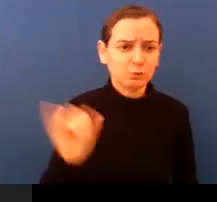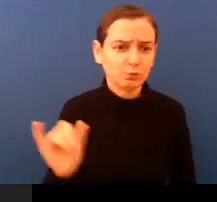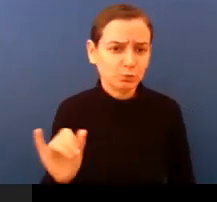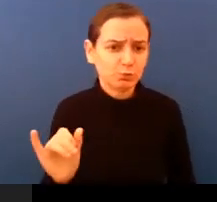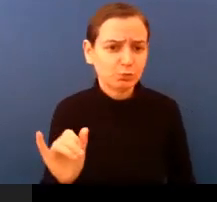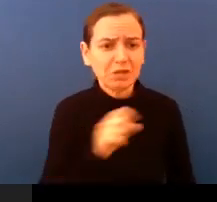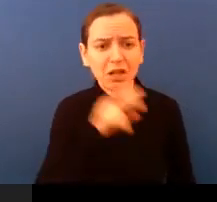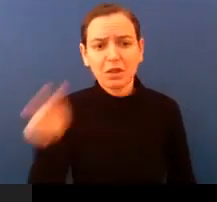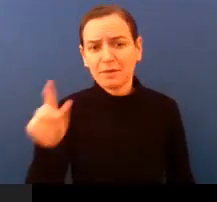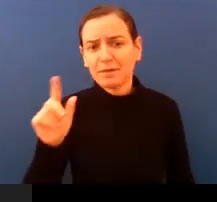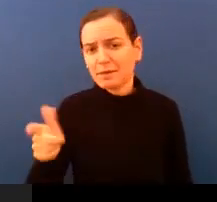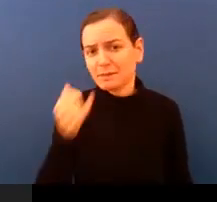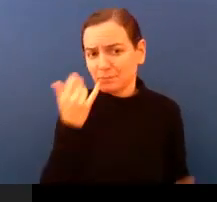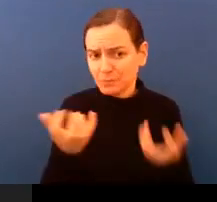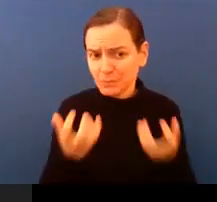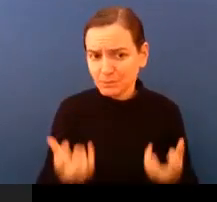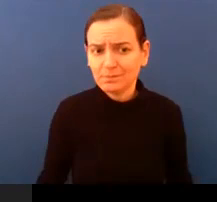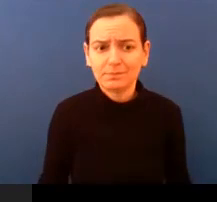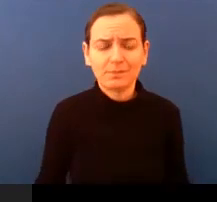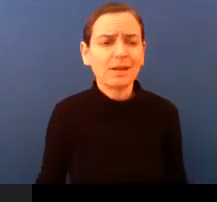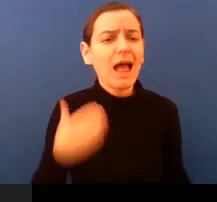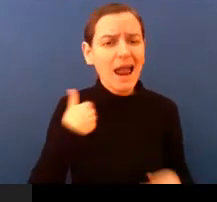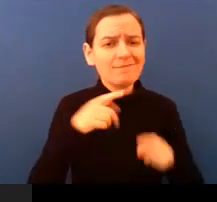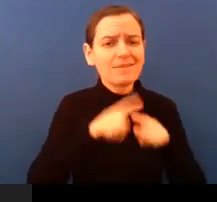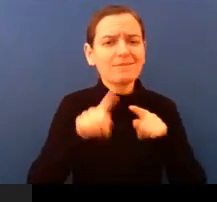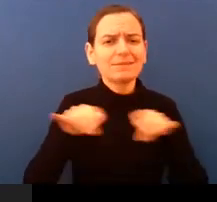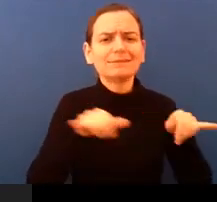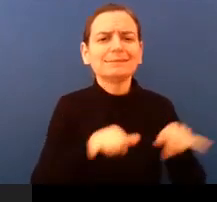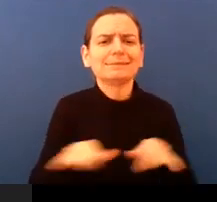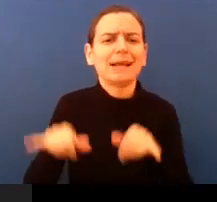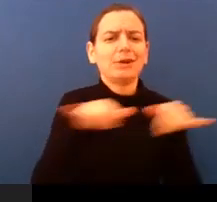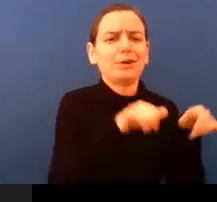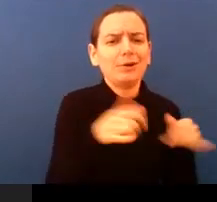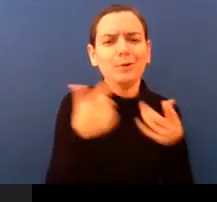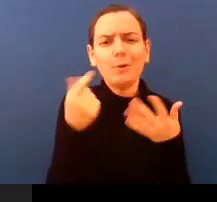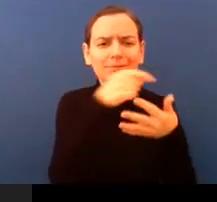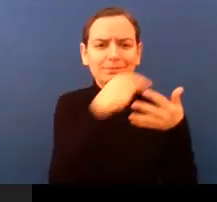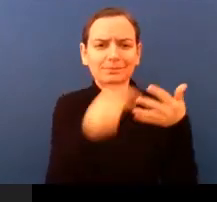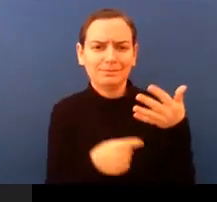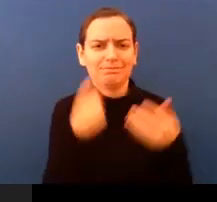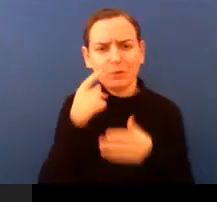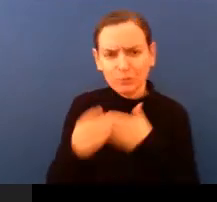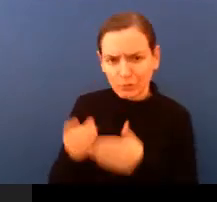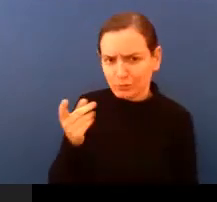users, and self-screening tool to see if you're ready for a guide dog.